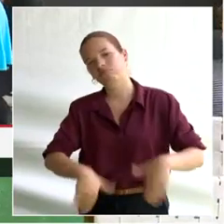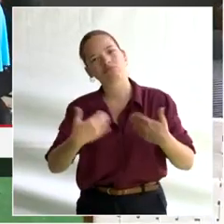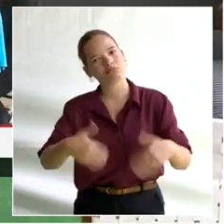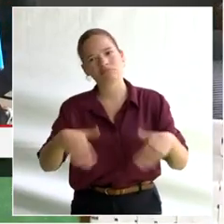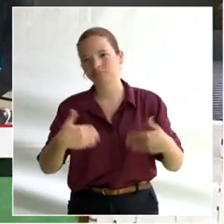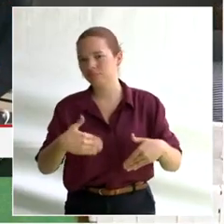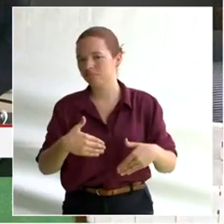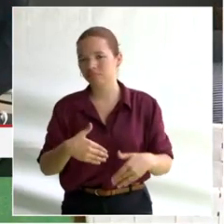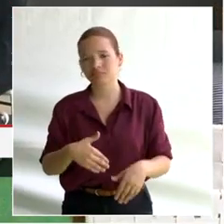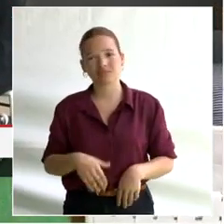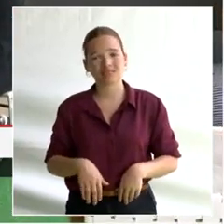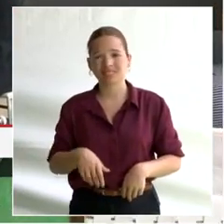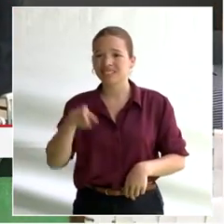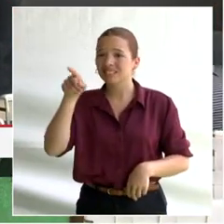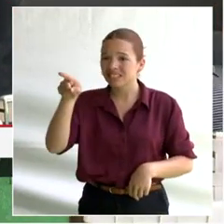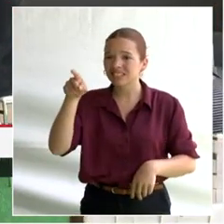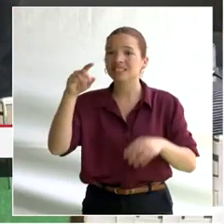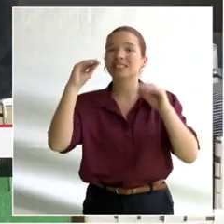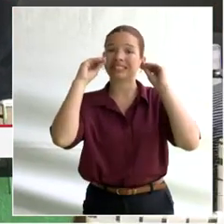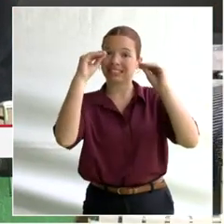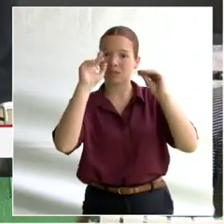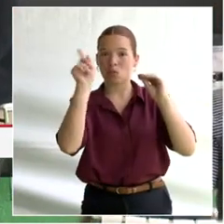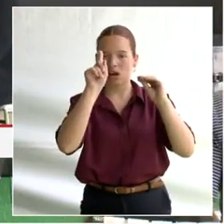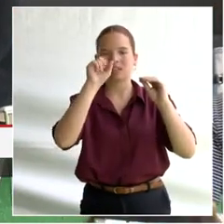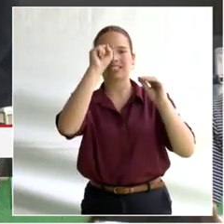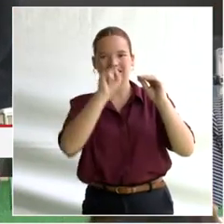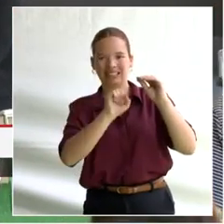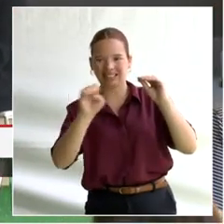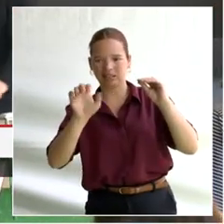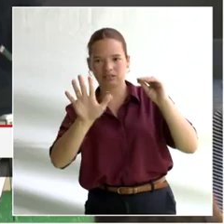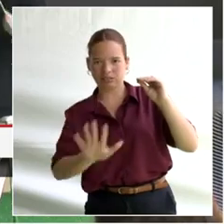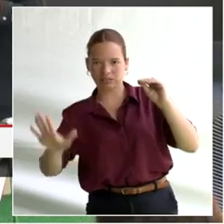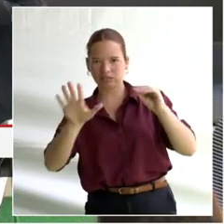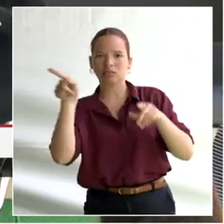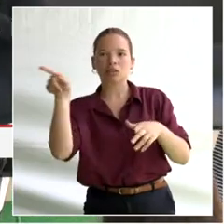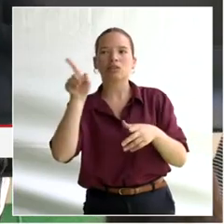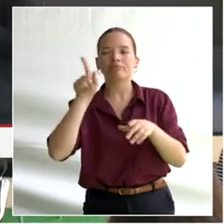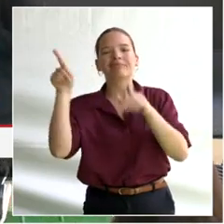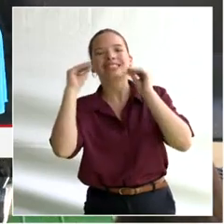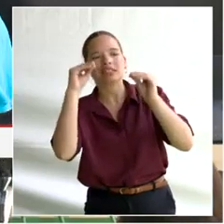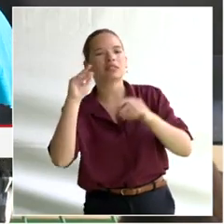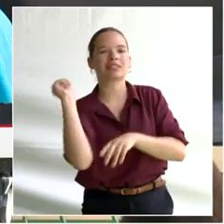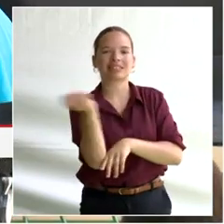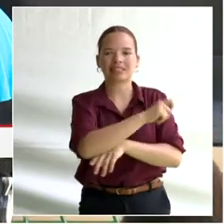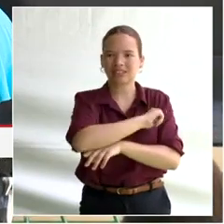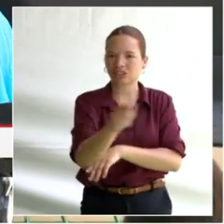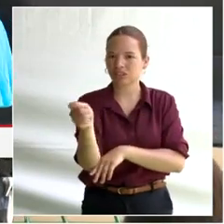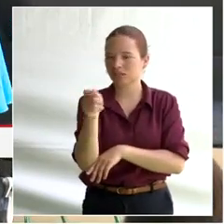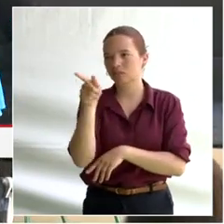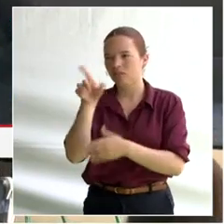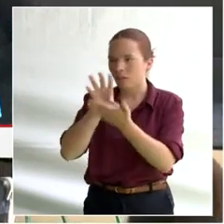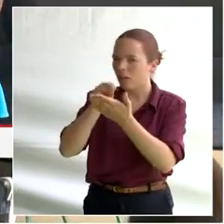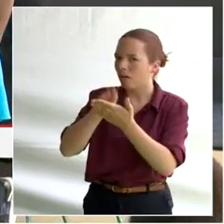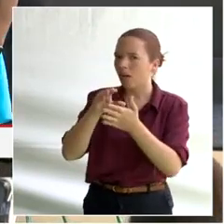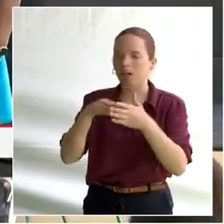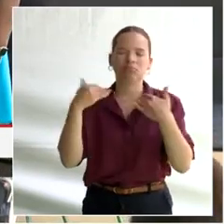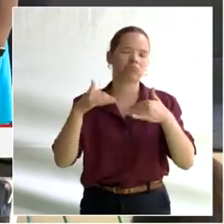of the great inner city places and tennis places in America. Thank you, Cora. Thank you, Okay.